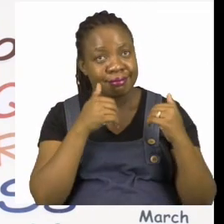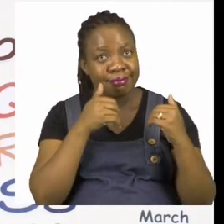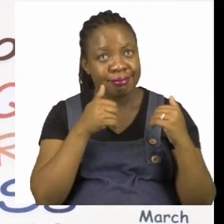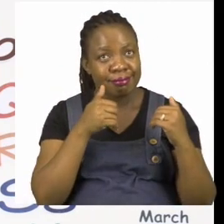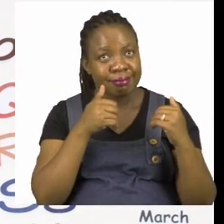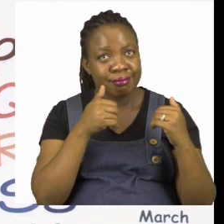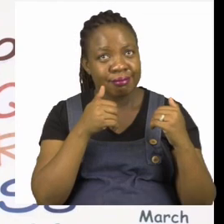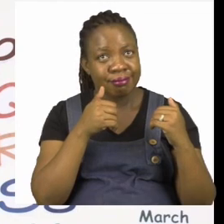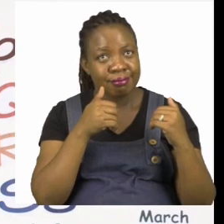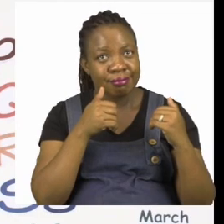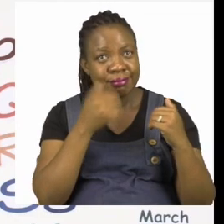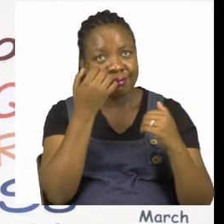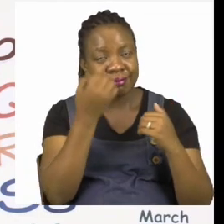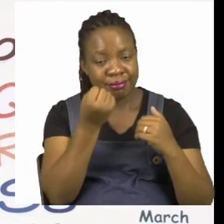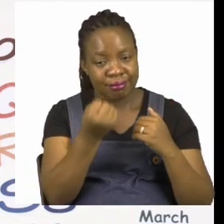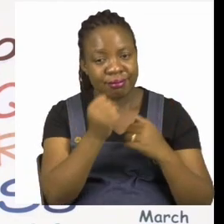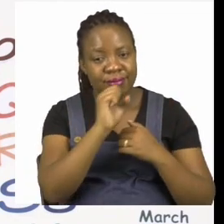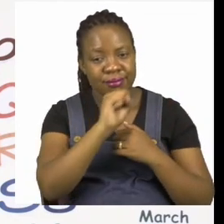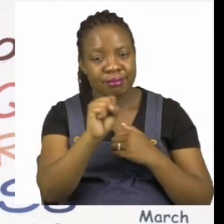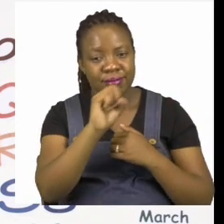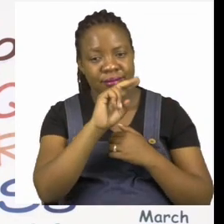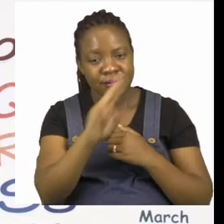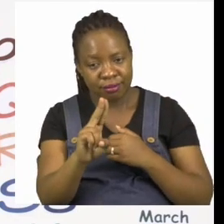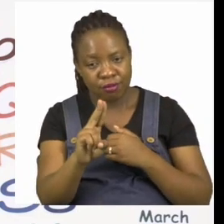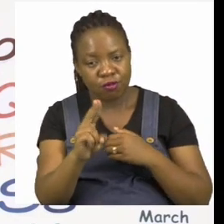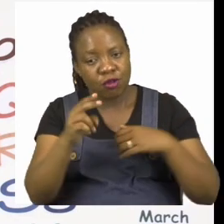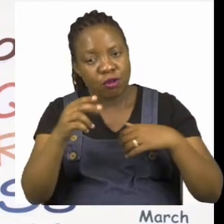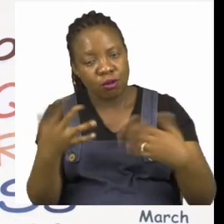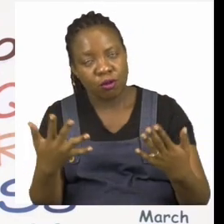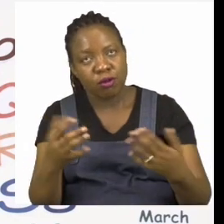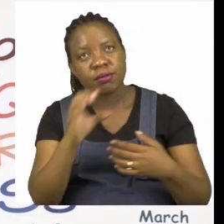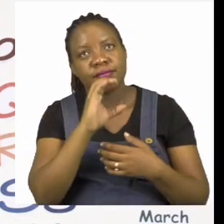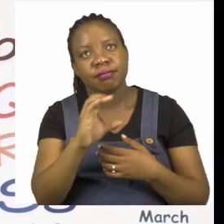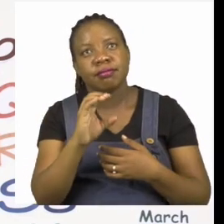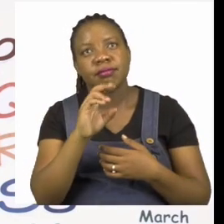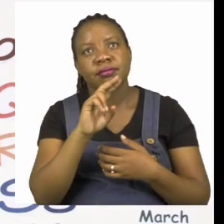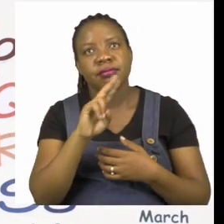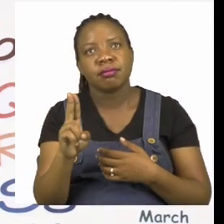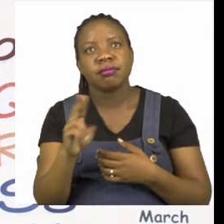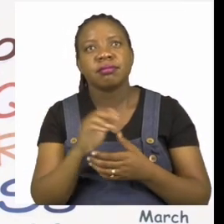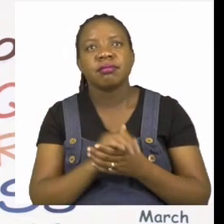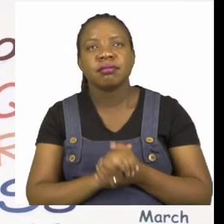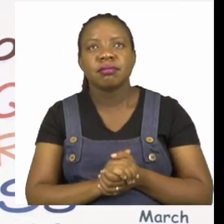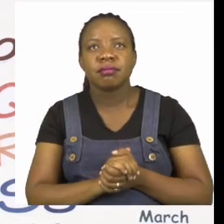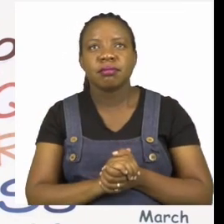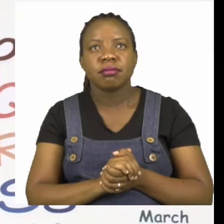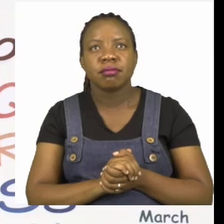sure you can think of any other words as well. Now for the second